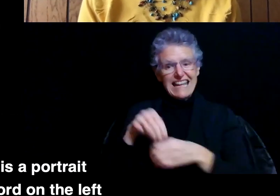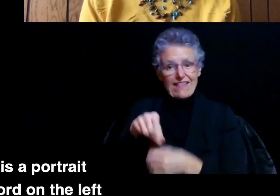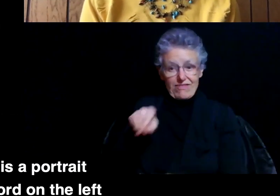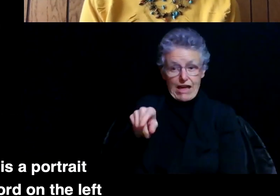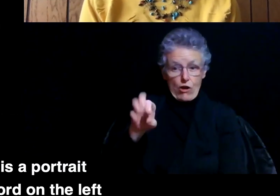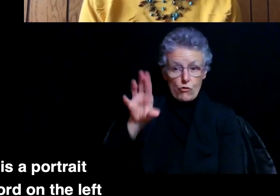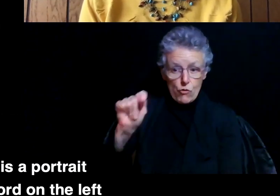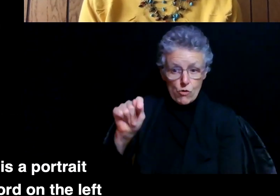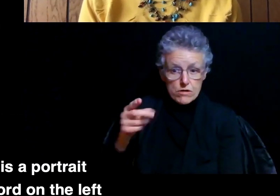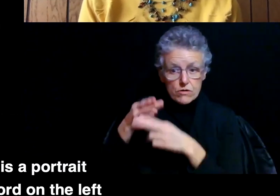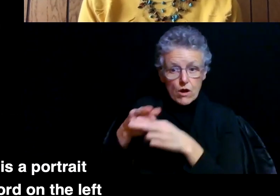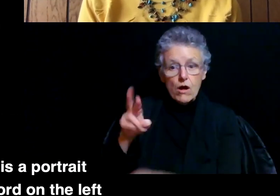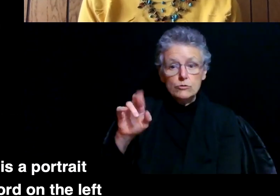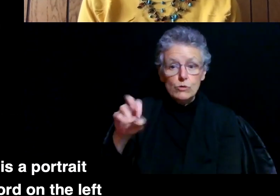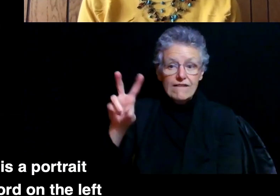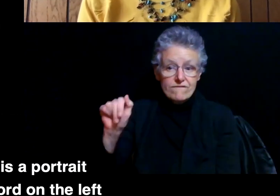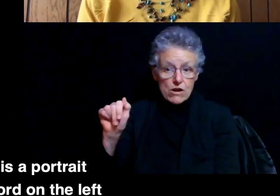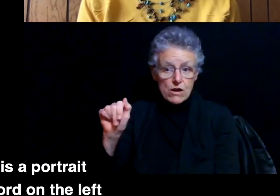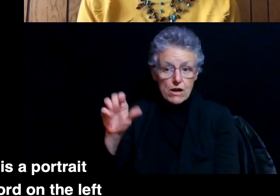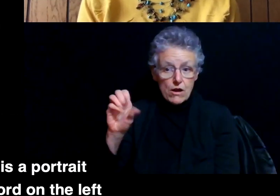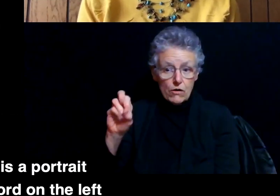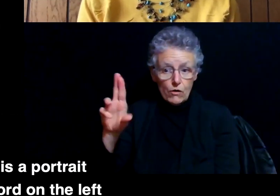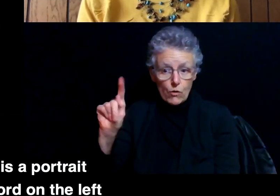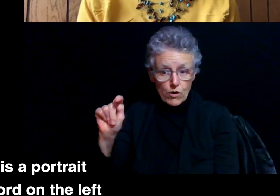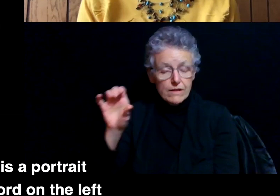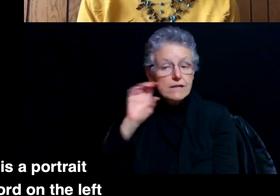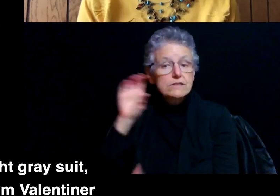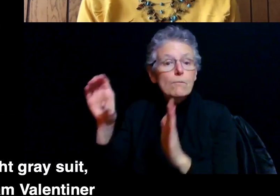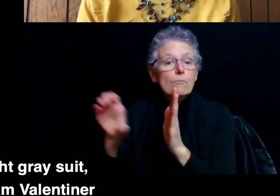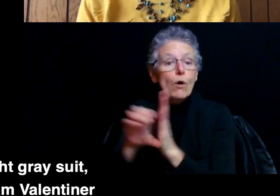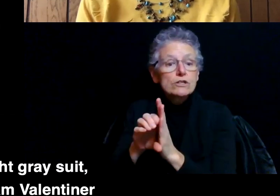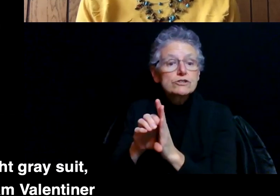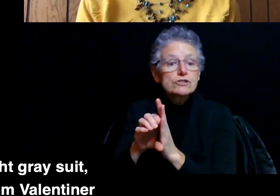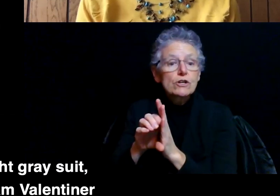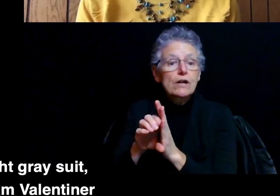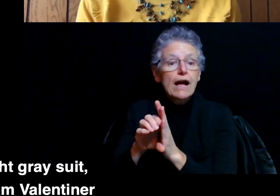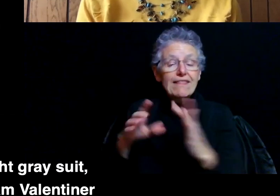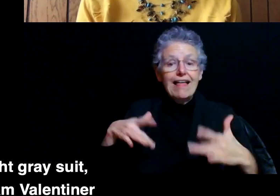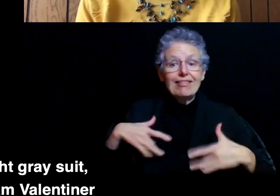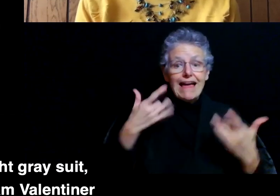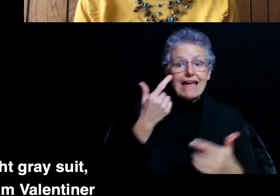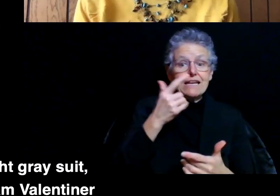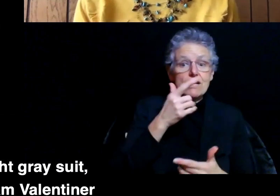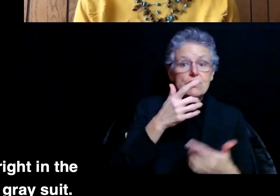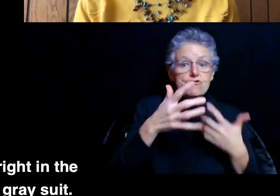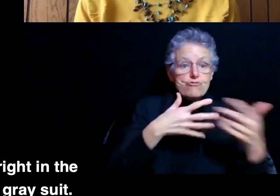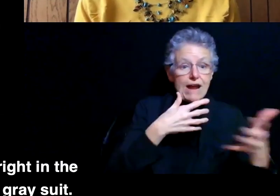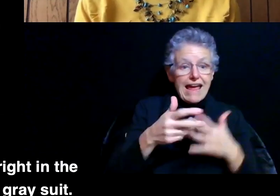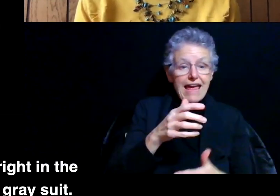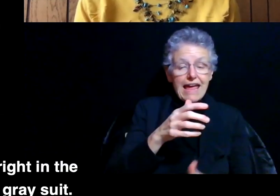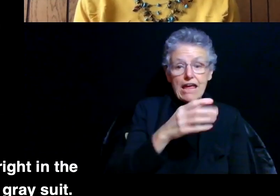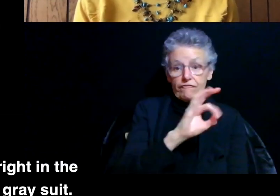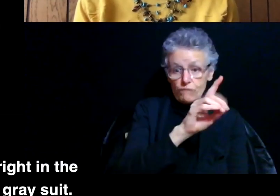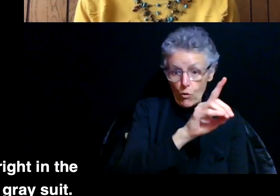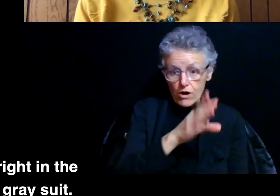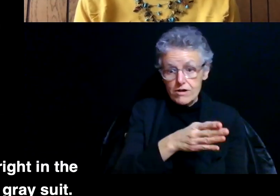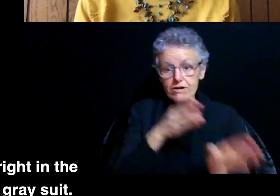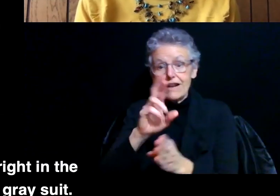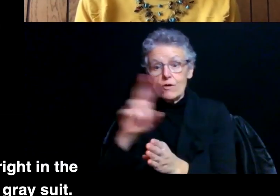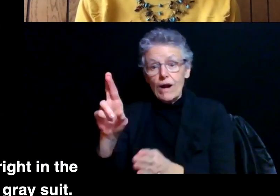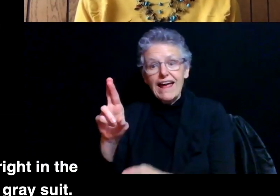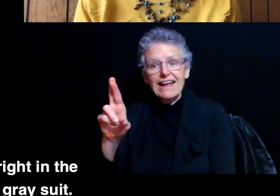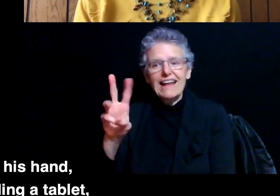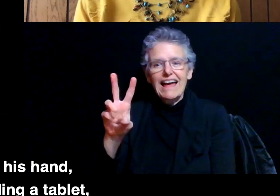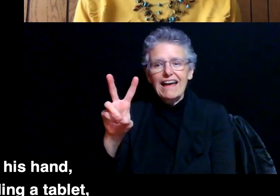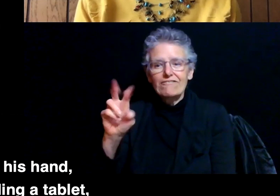and this is a portrait of Edsel Ford on the left in the light gray suit and William Valentiner on the right in the darker gray